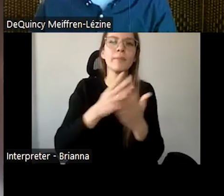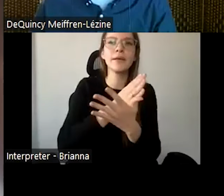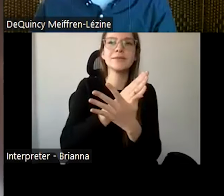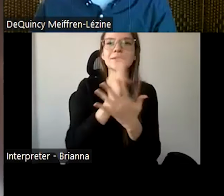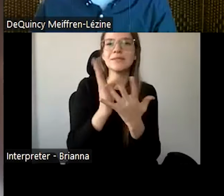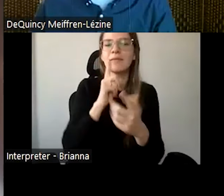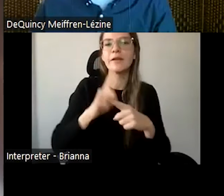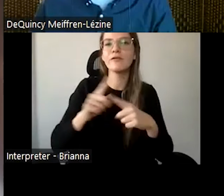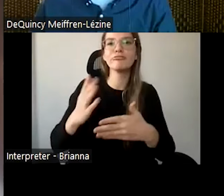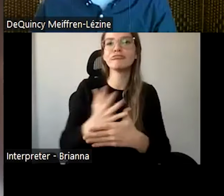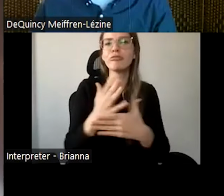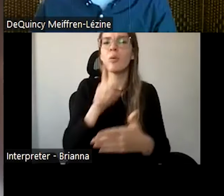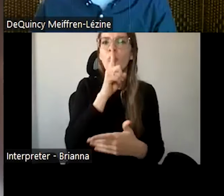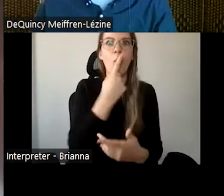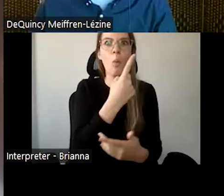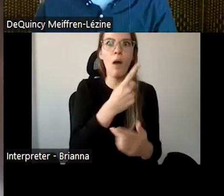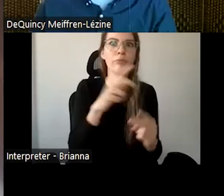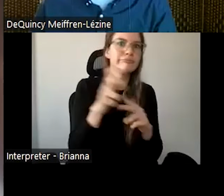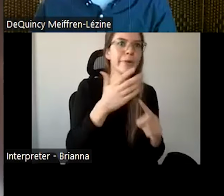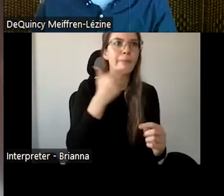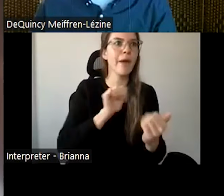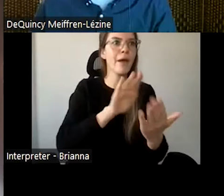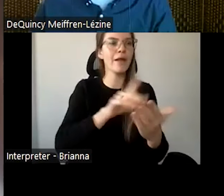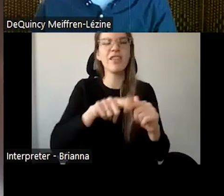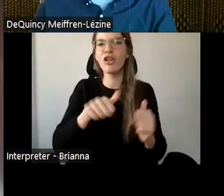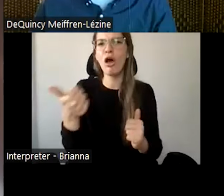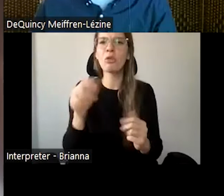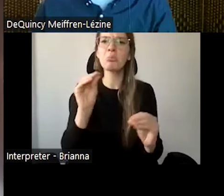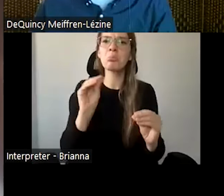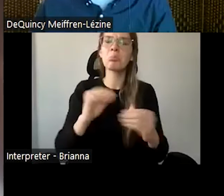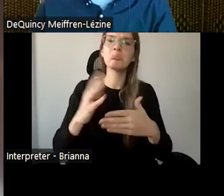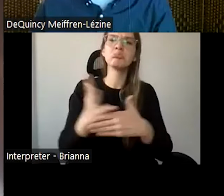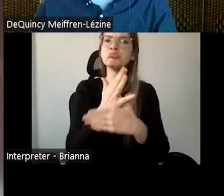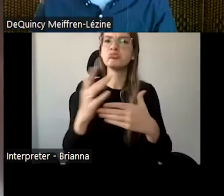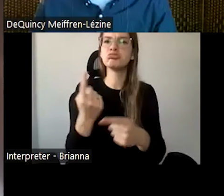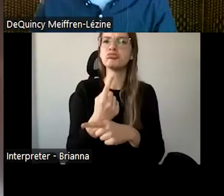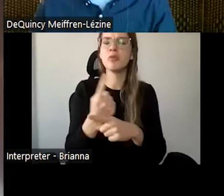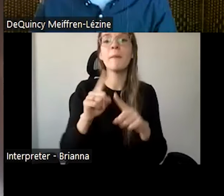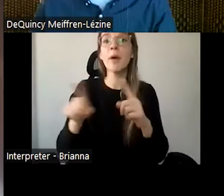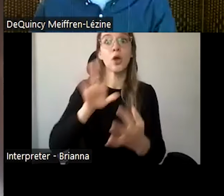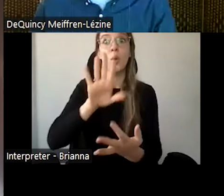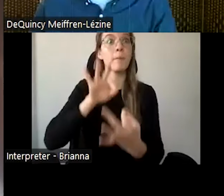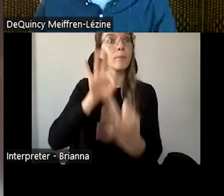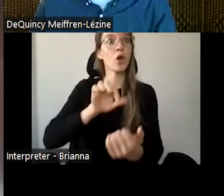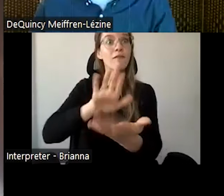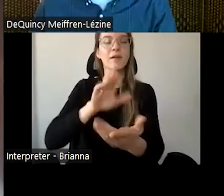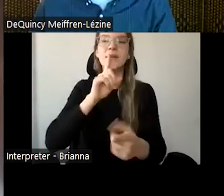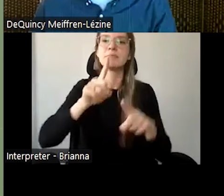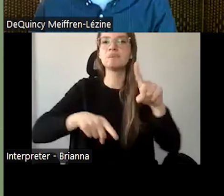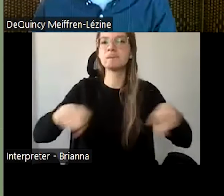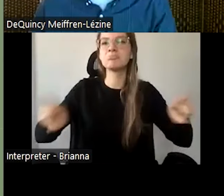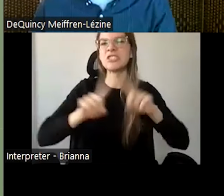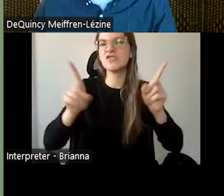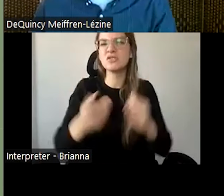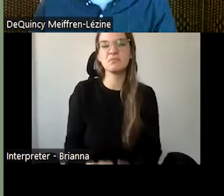Not that one is better necessarily than the other, but the purpose might be different. So when you're